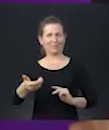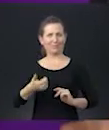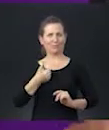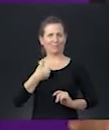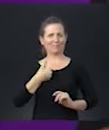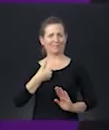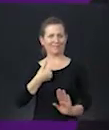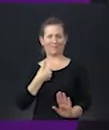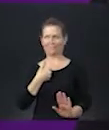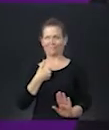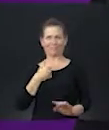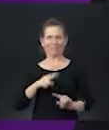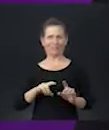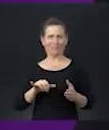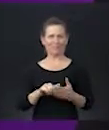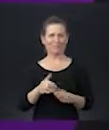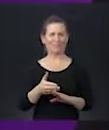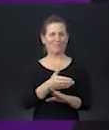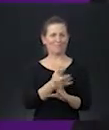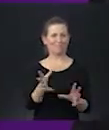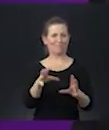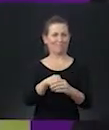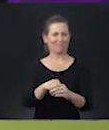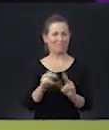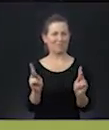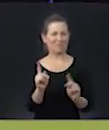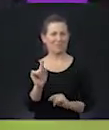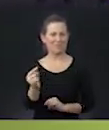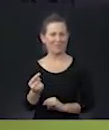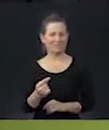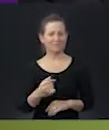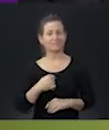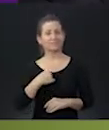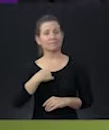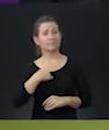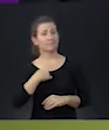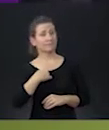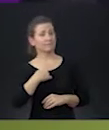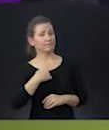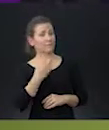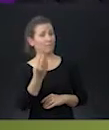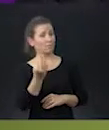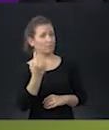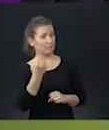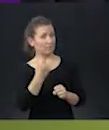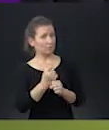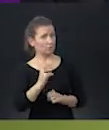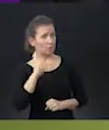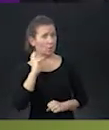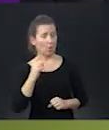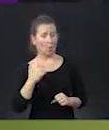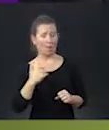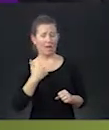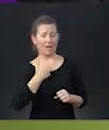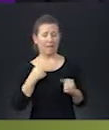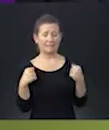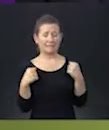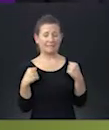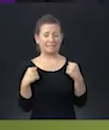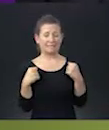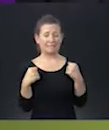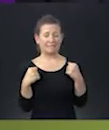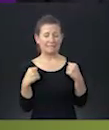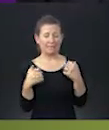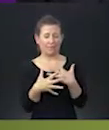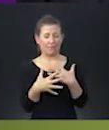I'm doing right now. I could never do that before People First. 14 years ago, I was terrified of the outside world.